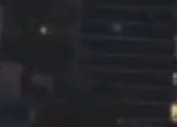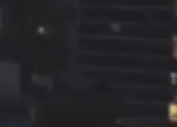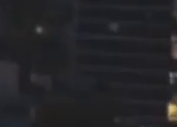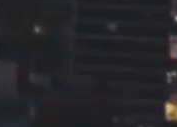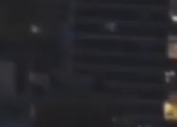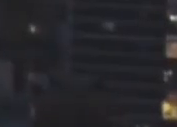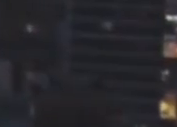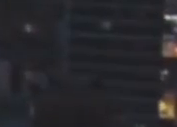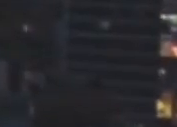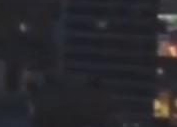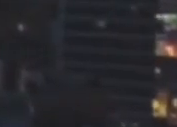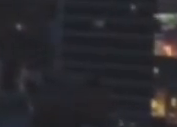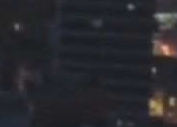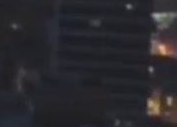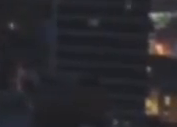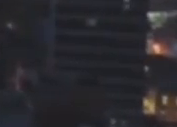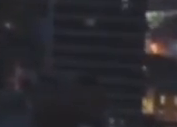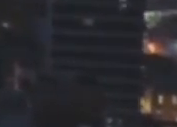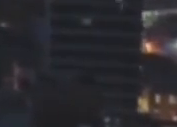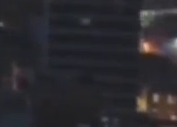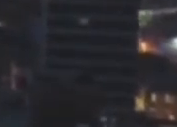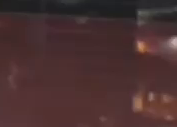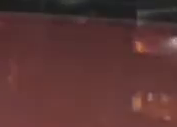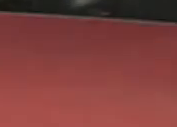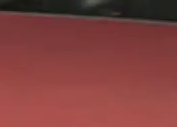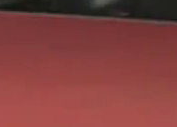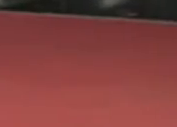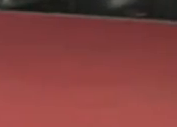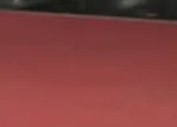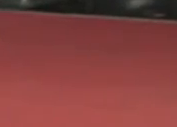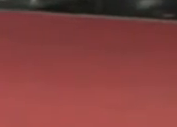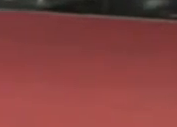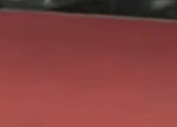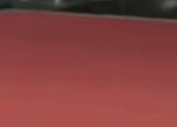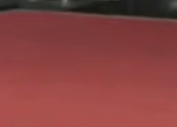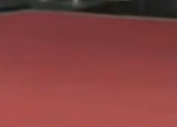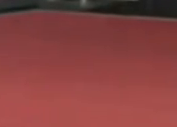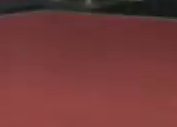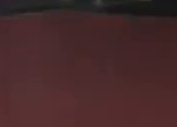This is Weekend Edition with Smriti Vidyarthi.